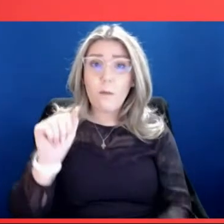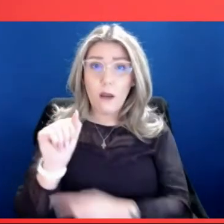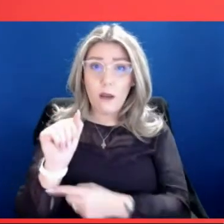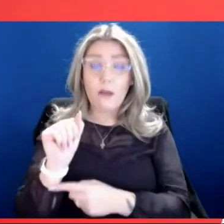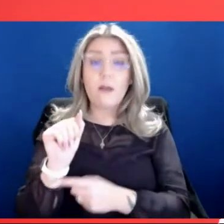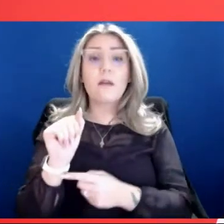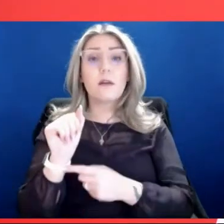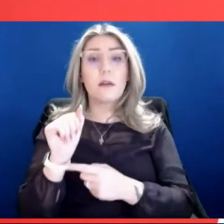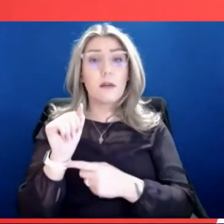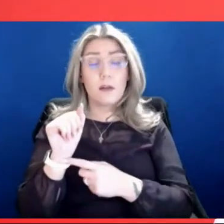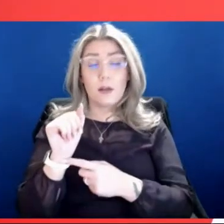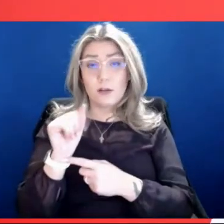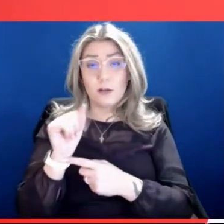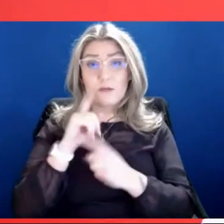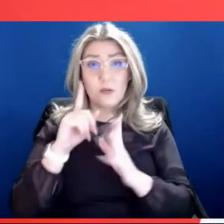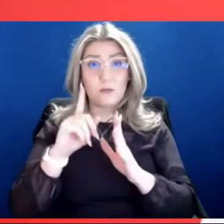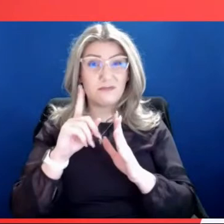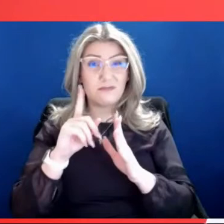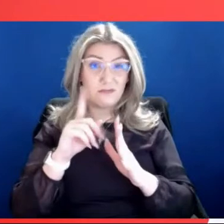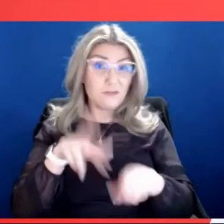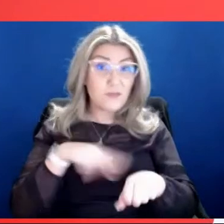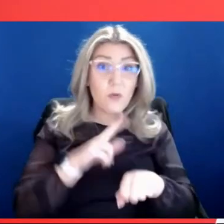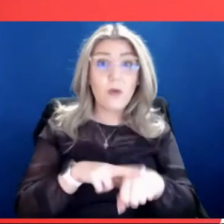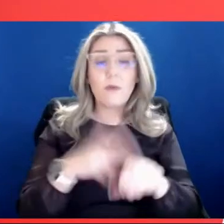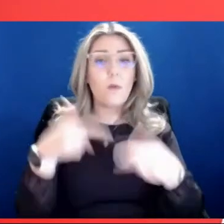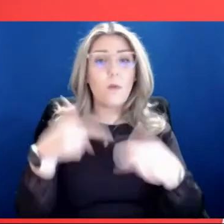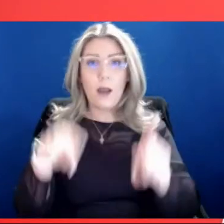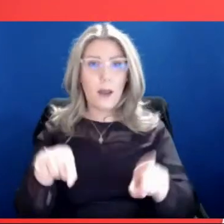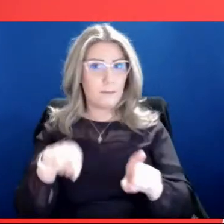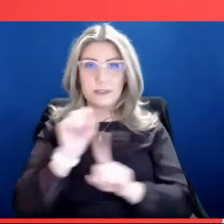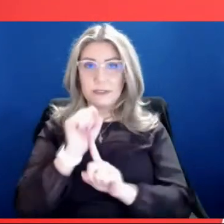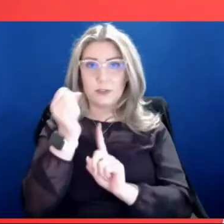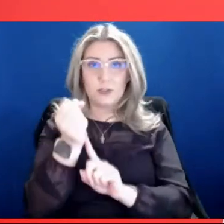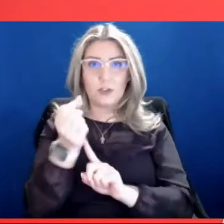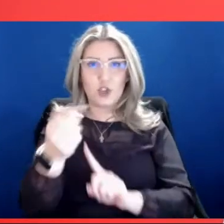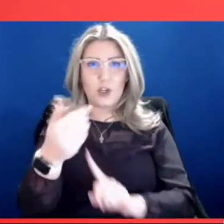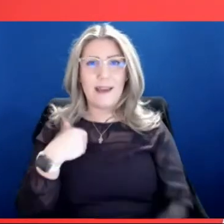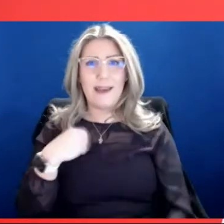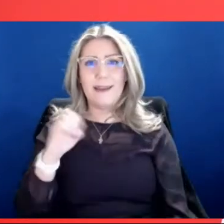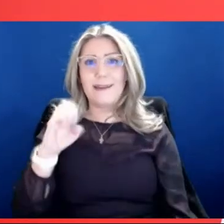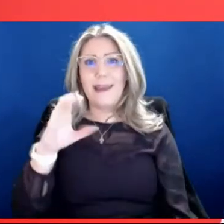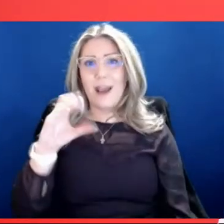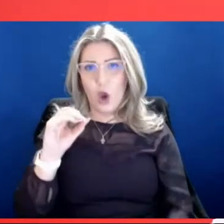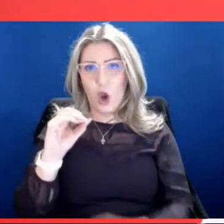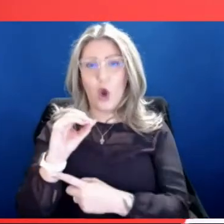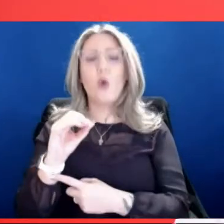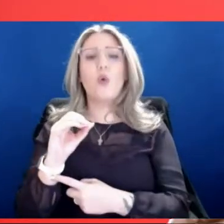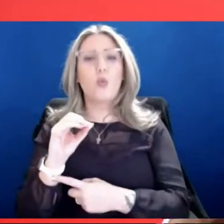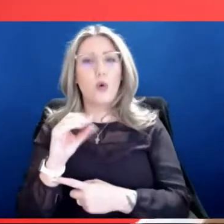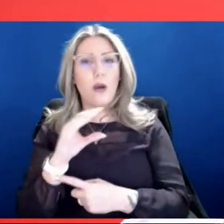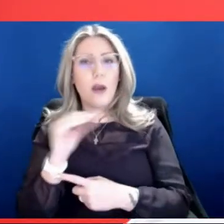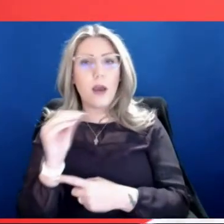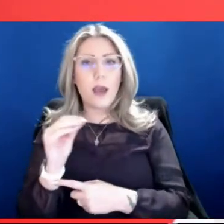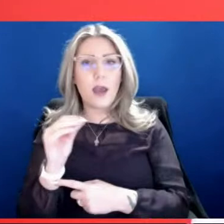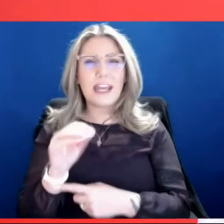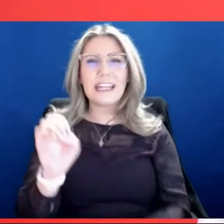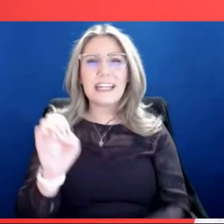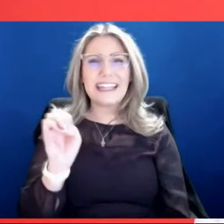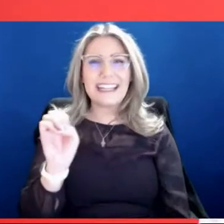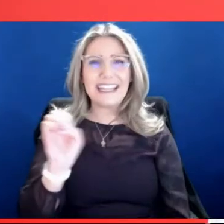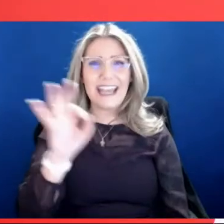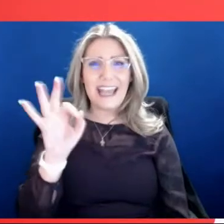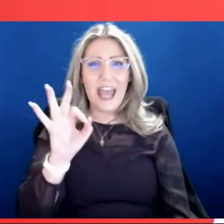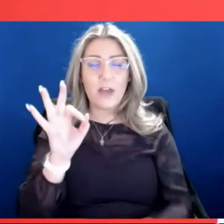ordinarily what happens in this situation, she had an echo and it had an EF under the normal